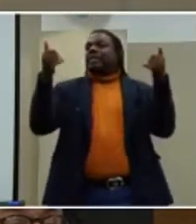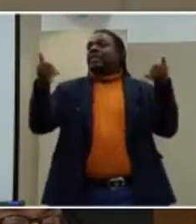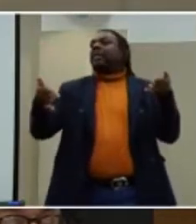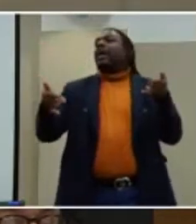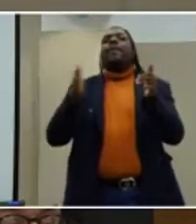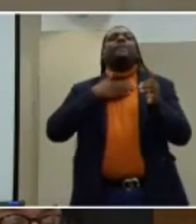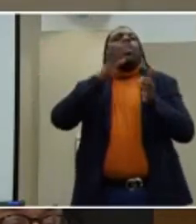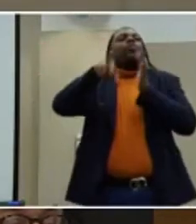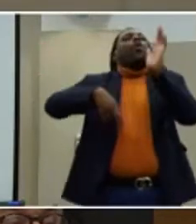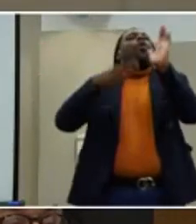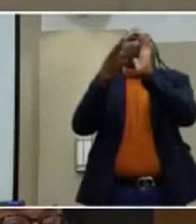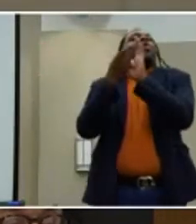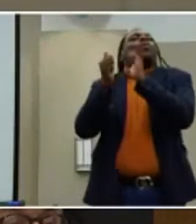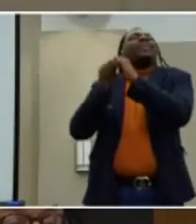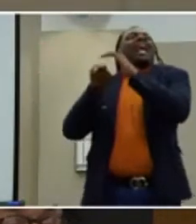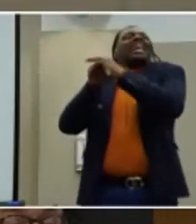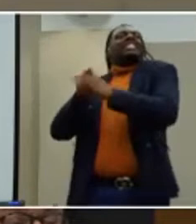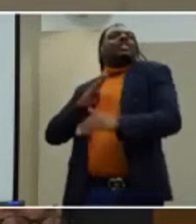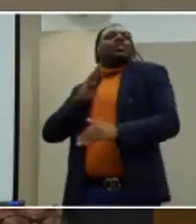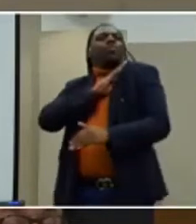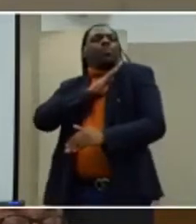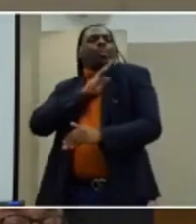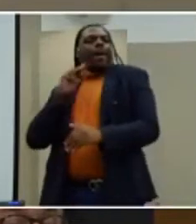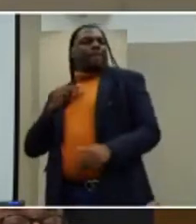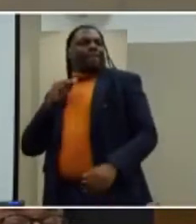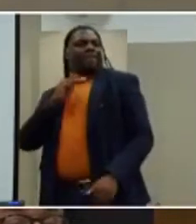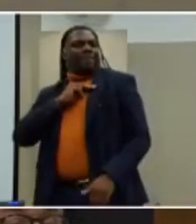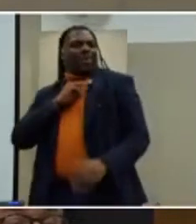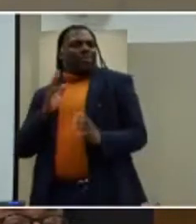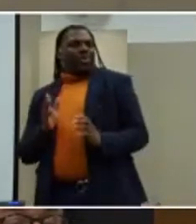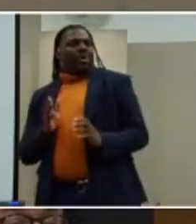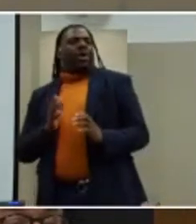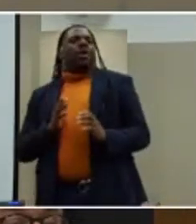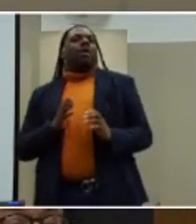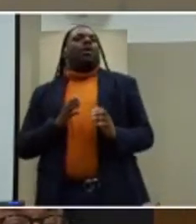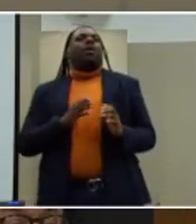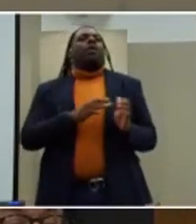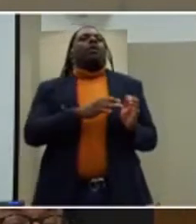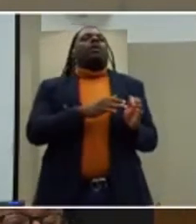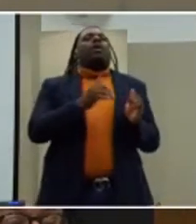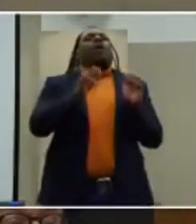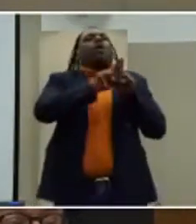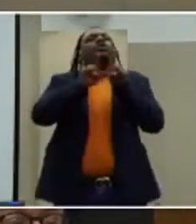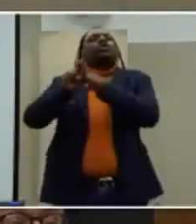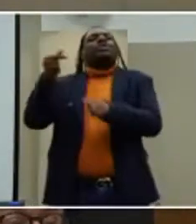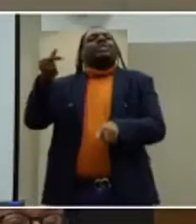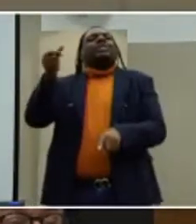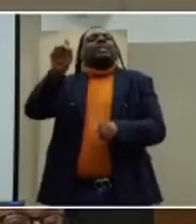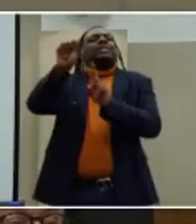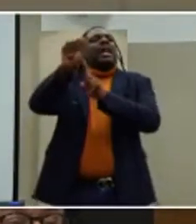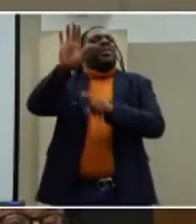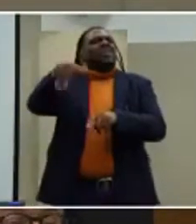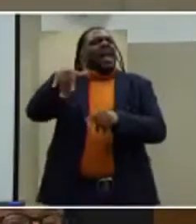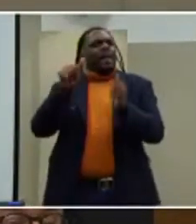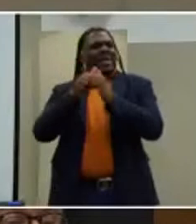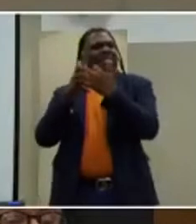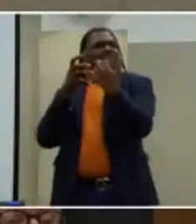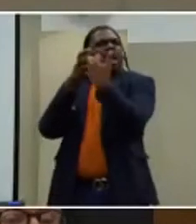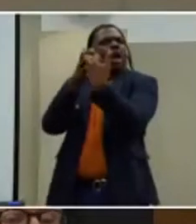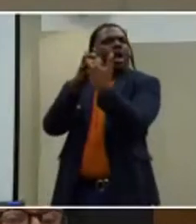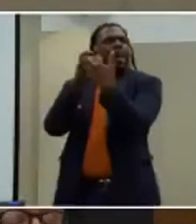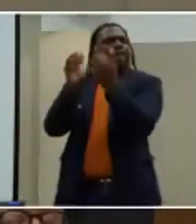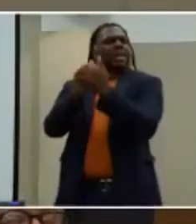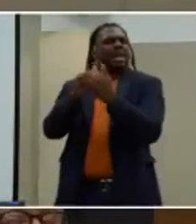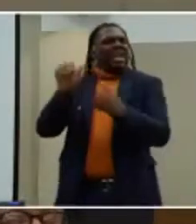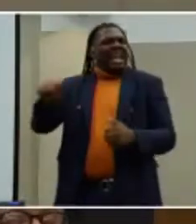my role as Access Board member, but I'm also representing GSA, and that is fitting because if any federal